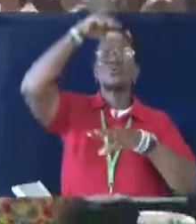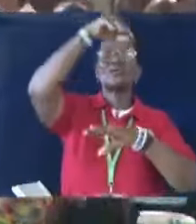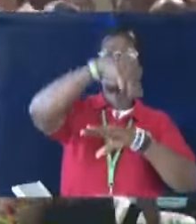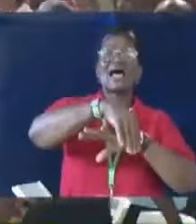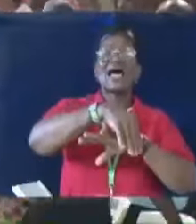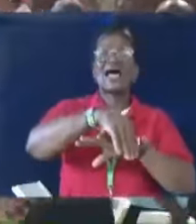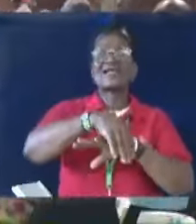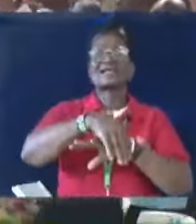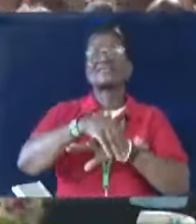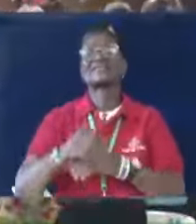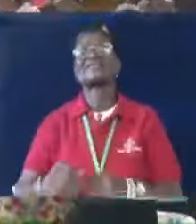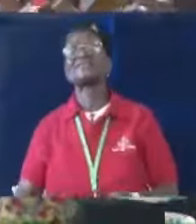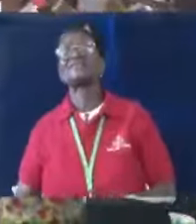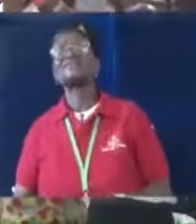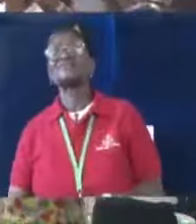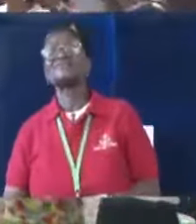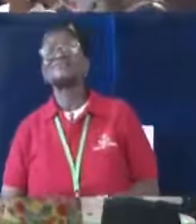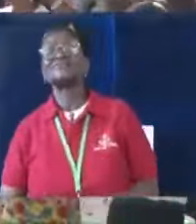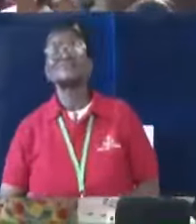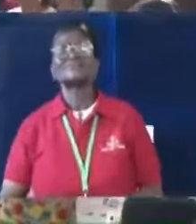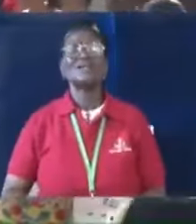survive tonight.